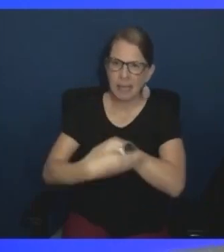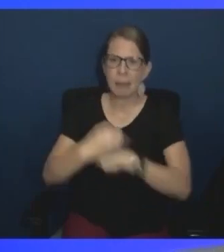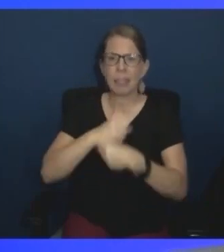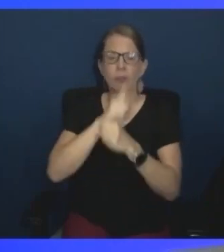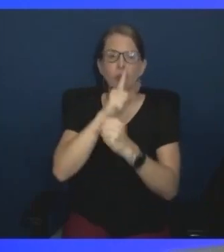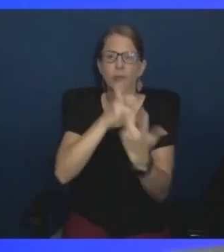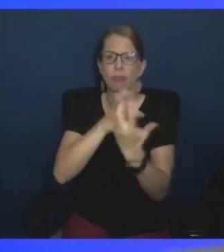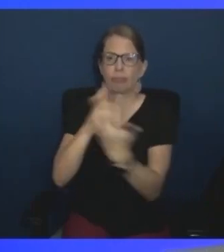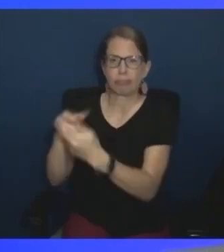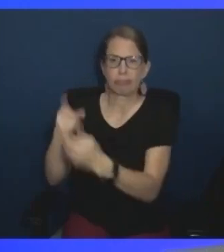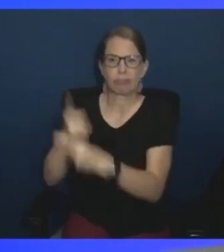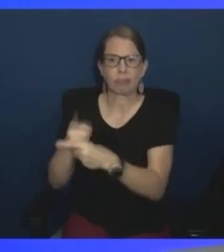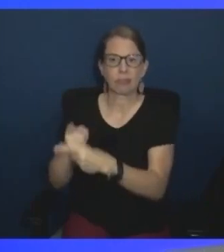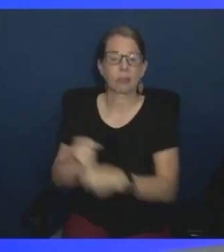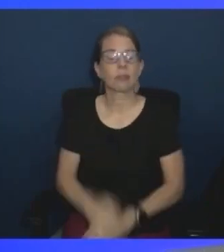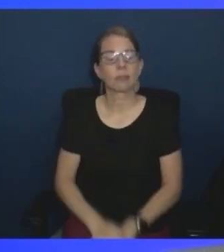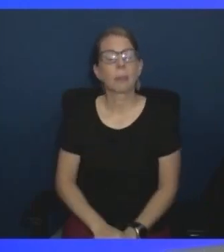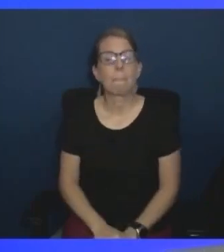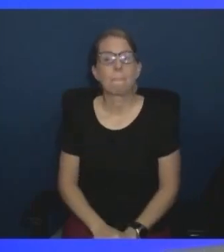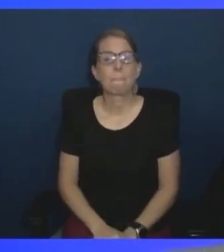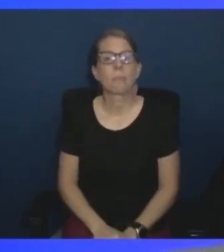of patients. And so, I